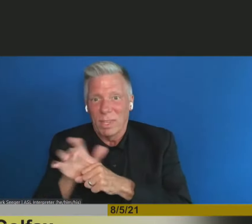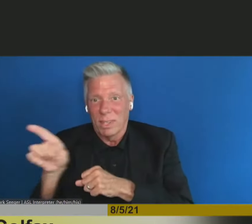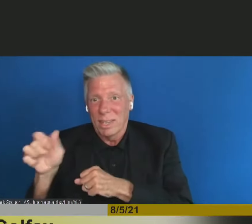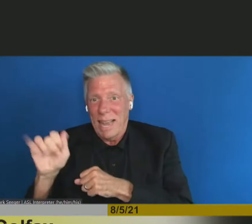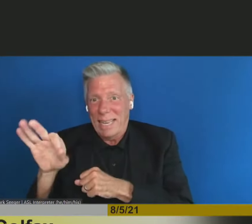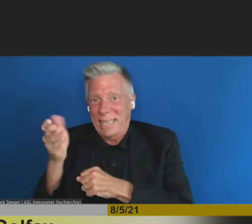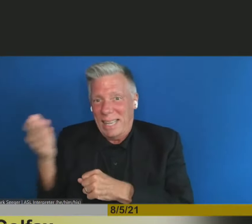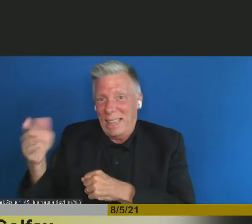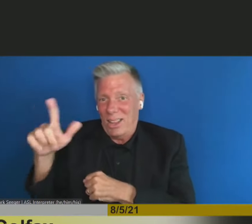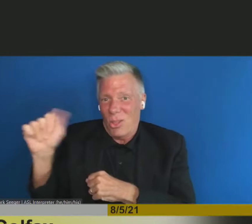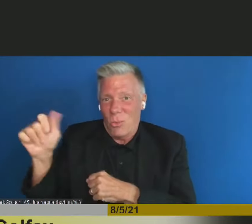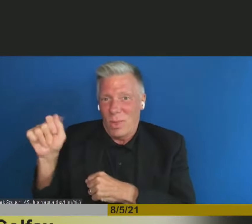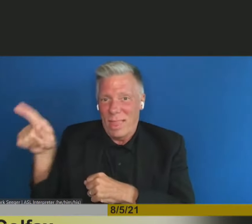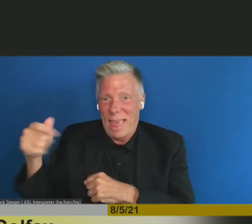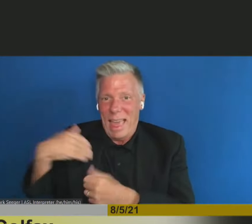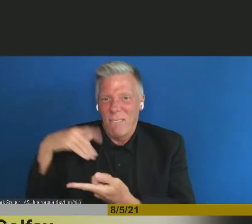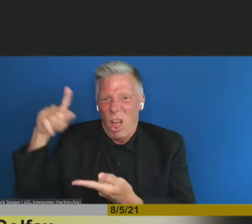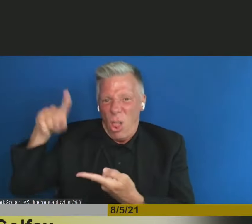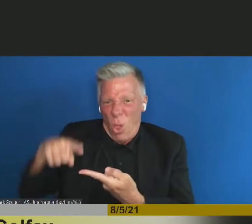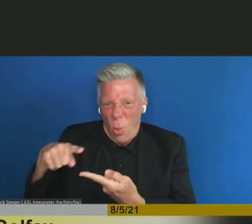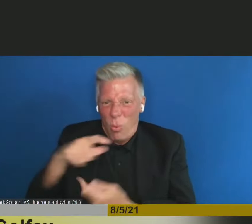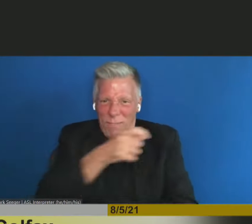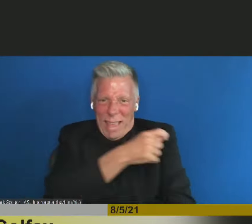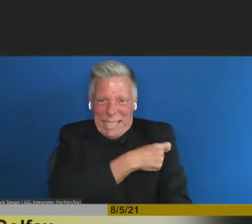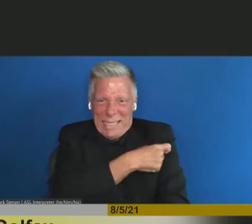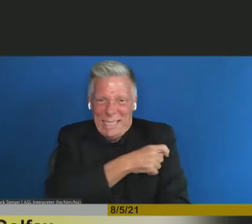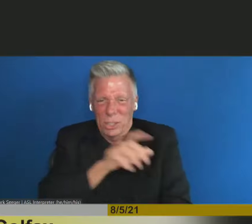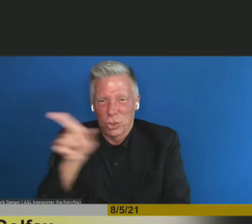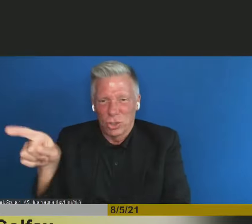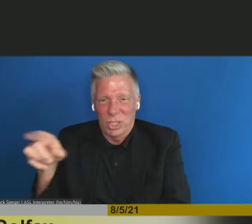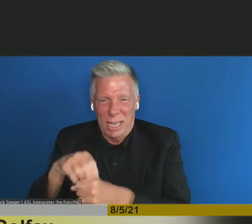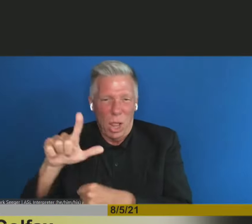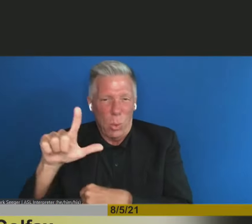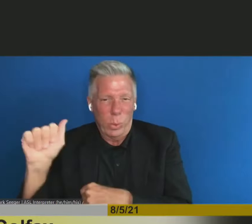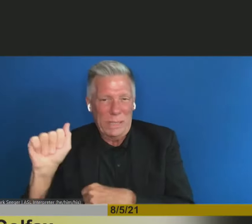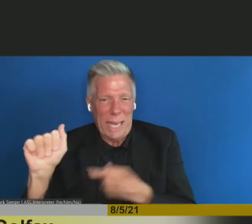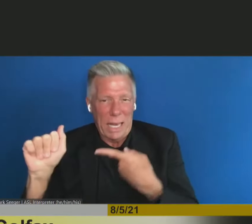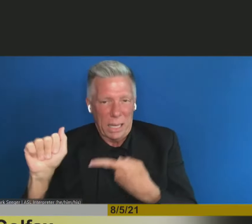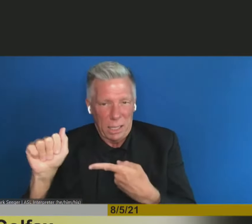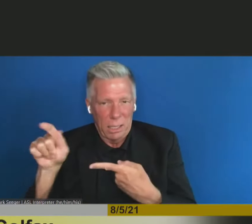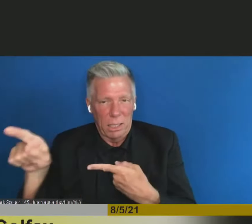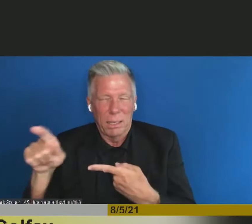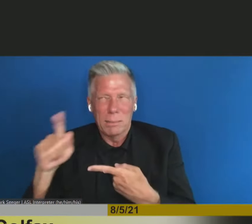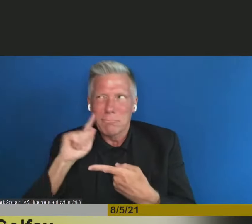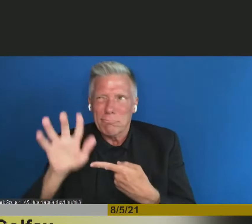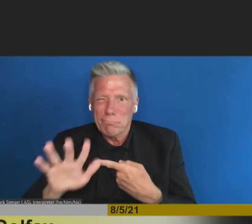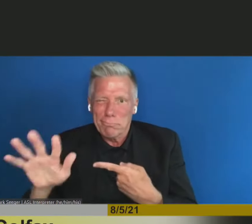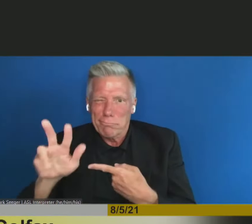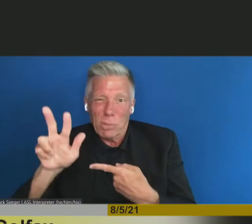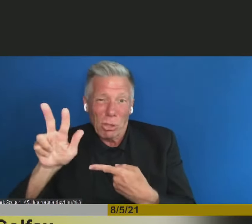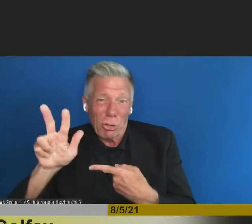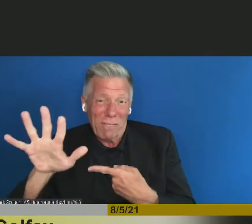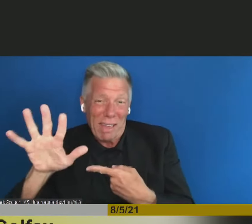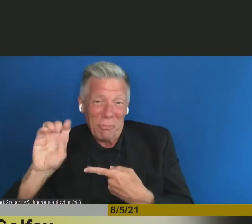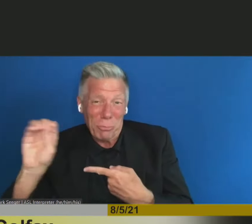locally. They have low vaccination rates. Their vaccination rate is somewhere in the range of, I think,